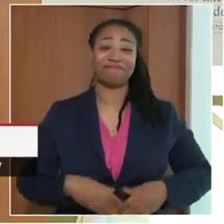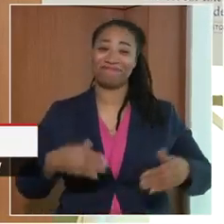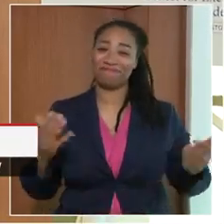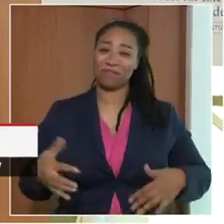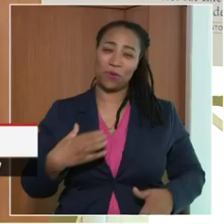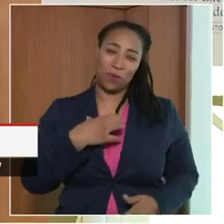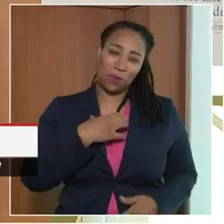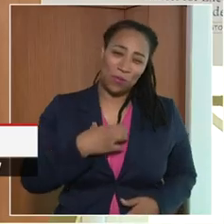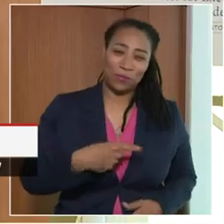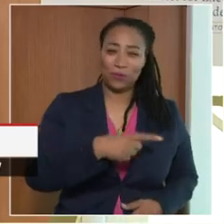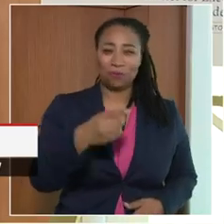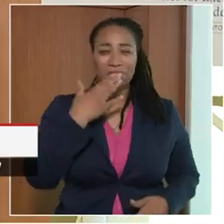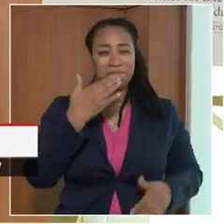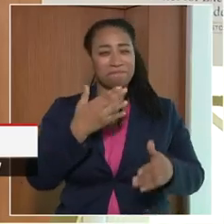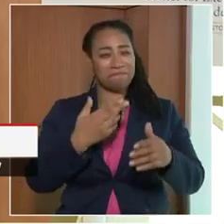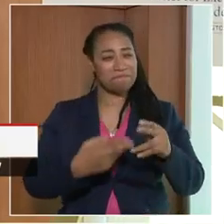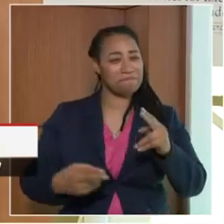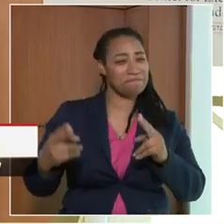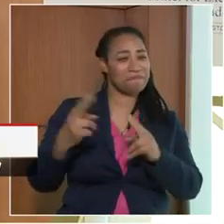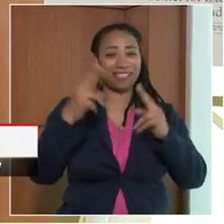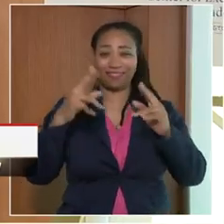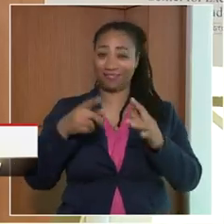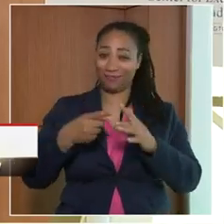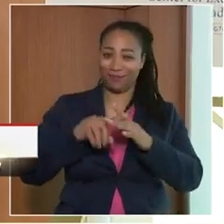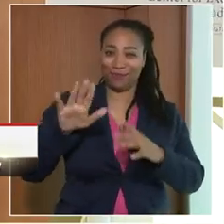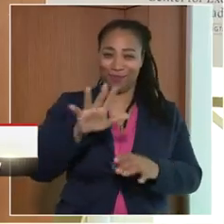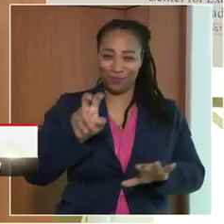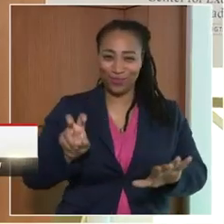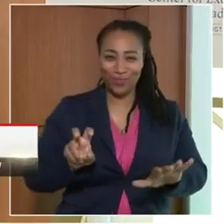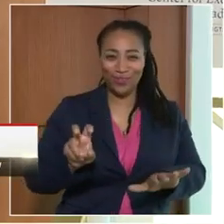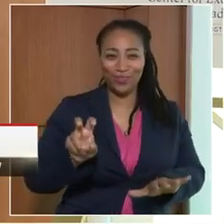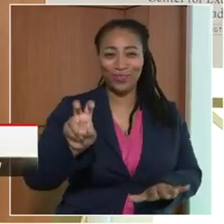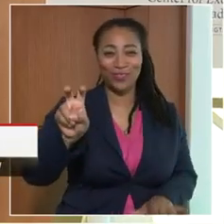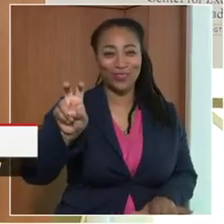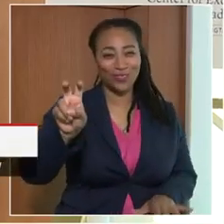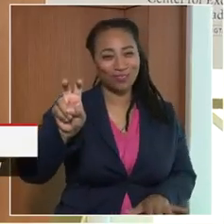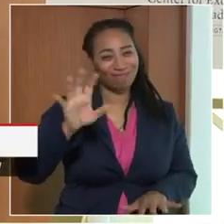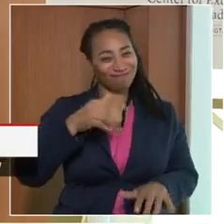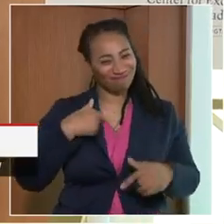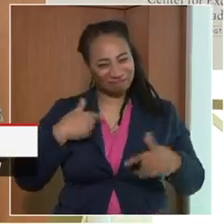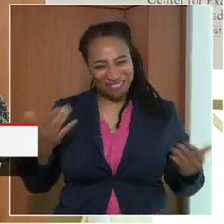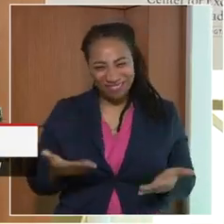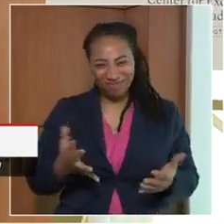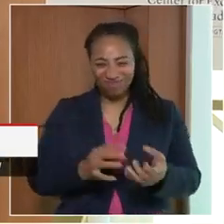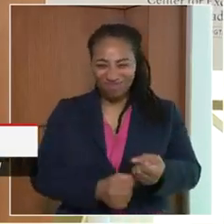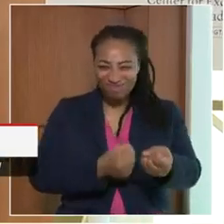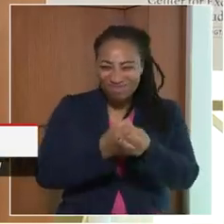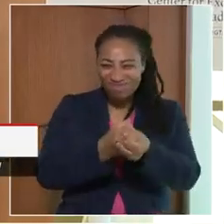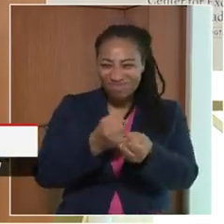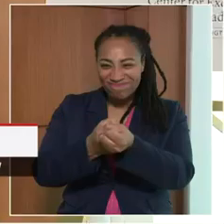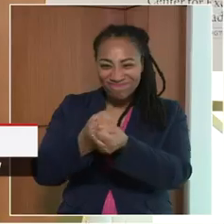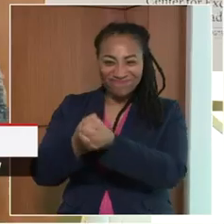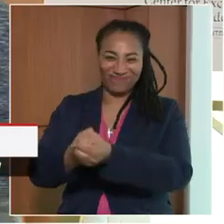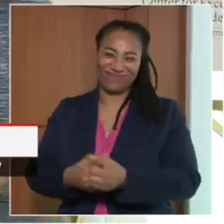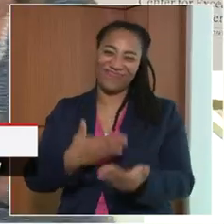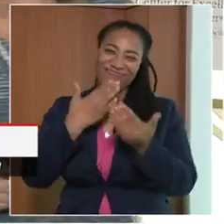you join in this journey, and we are here to support you in all the best ways that are possible. Thank you so much.